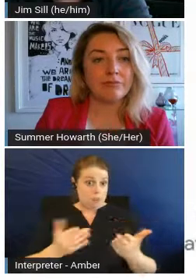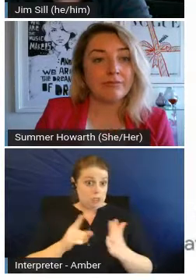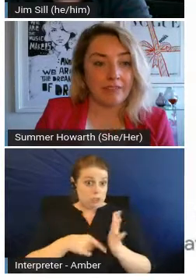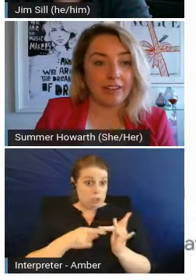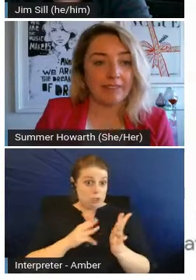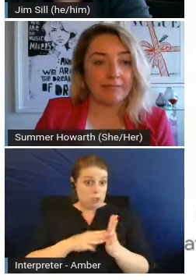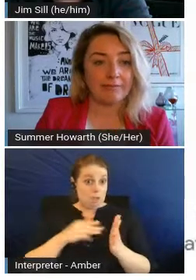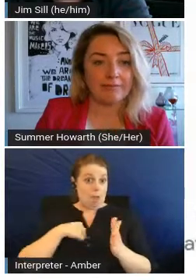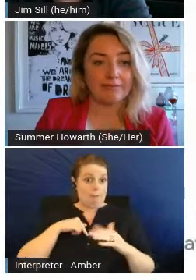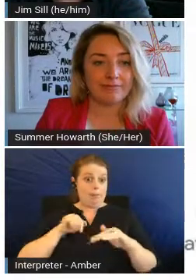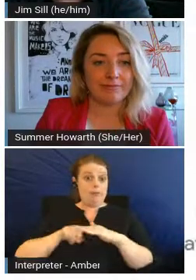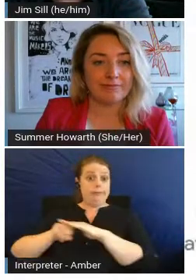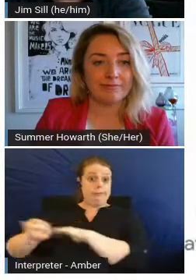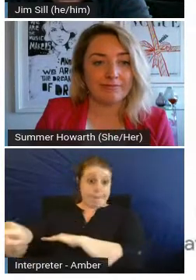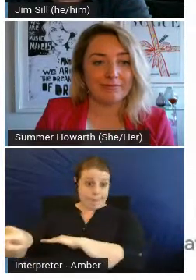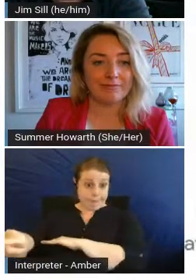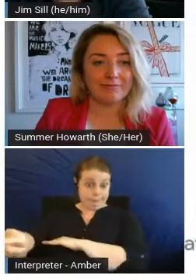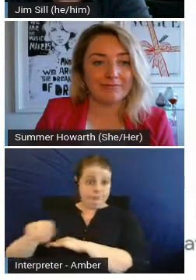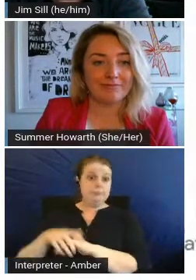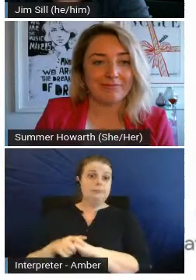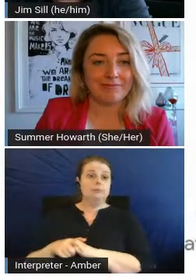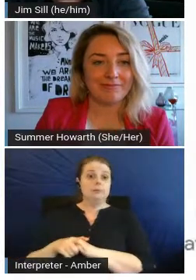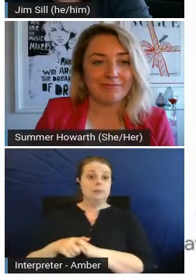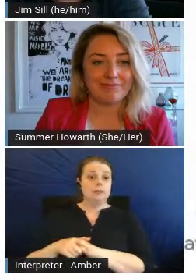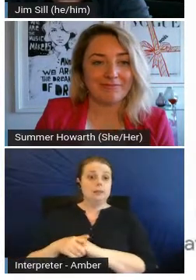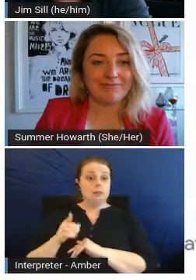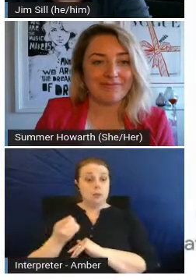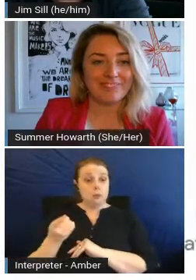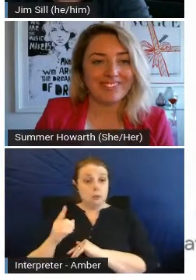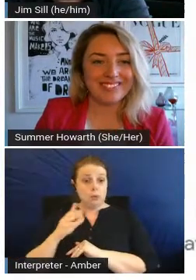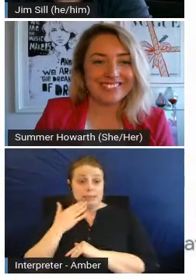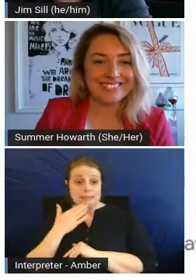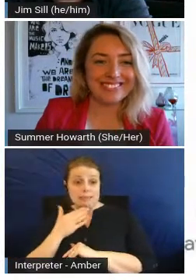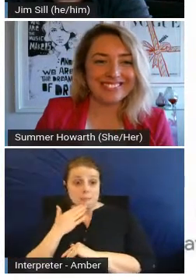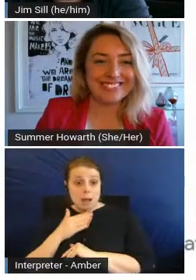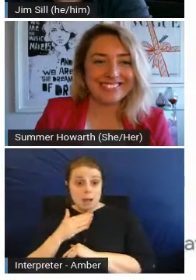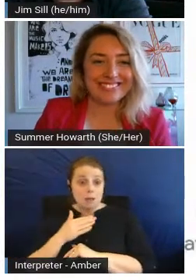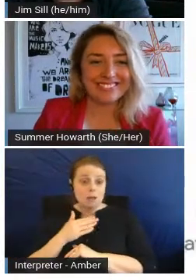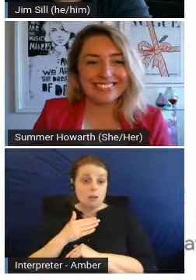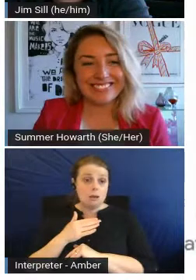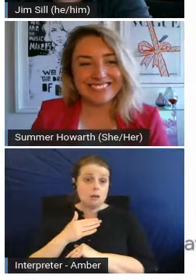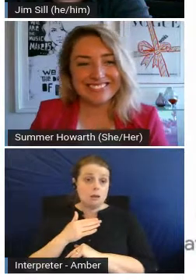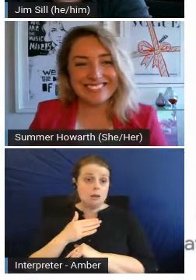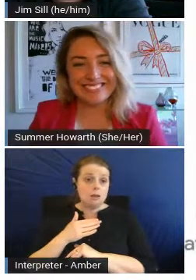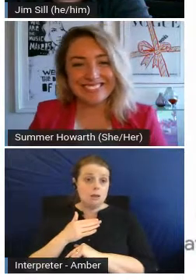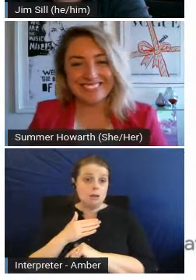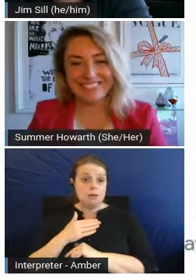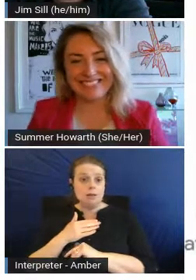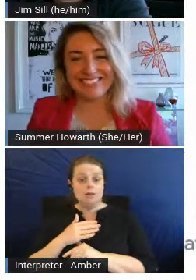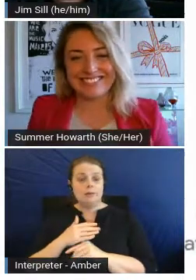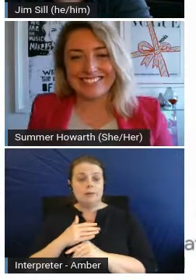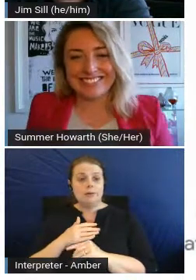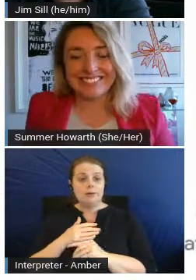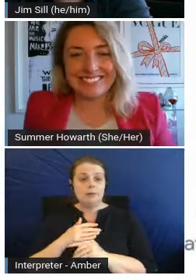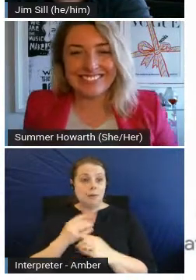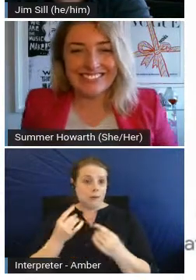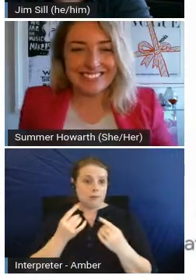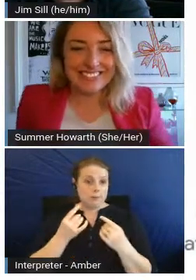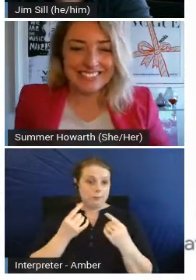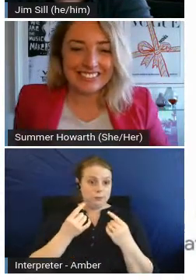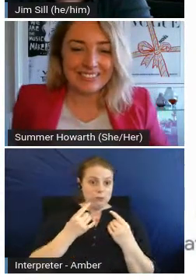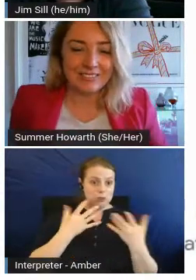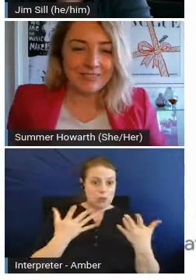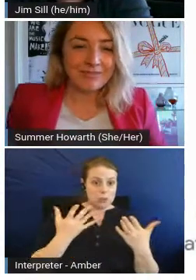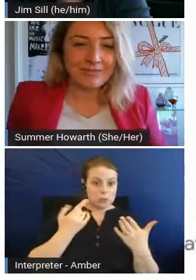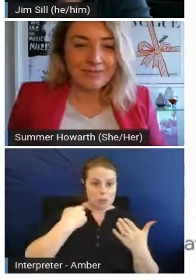minute. And then you and Sam's is gonna be the wing person for you, showing us what some of this could look like